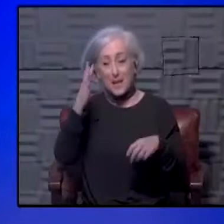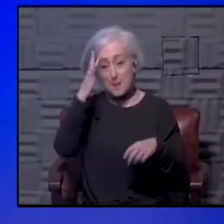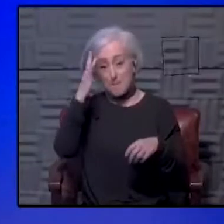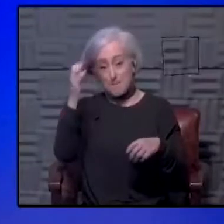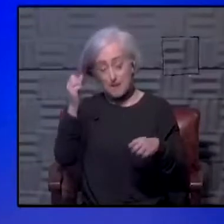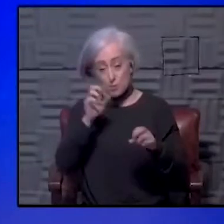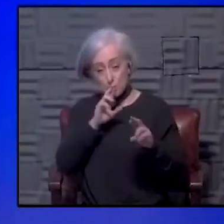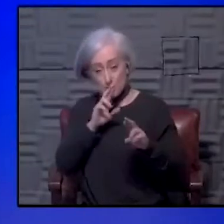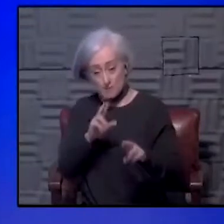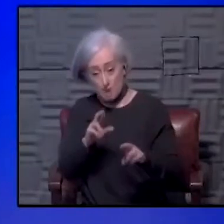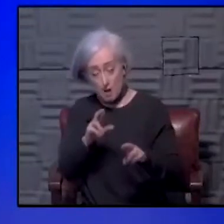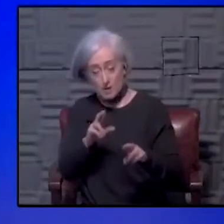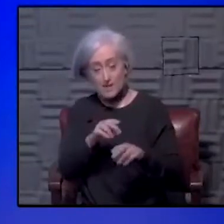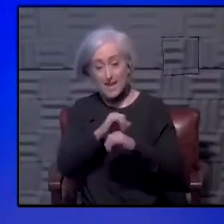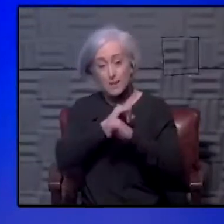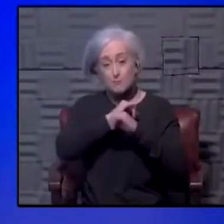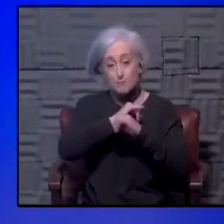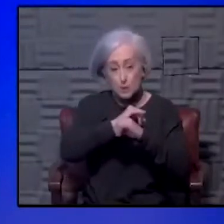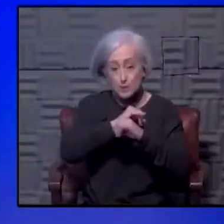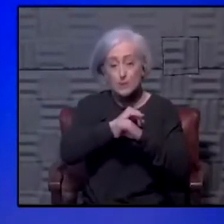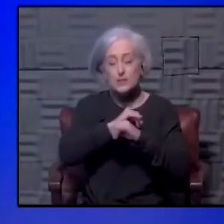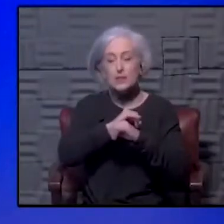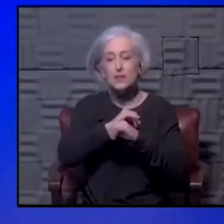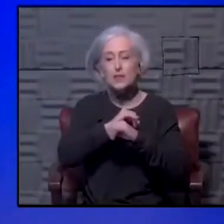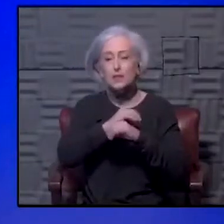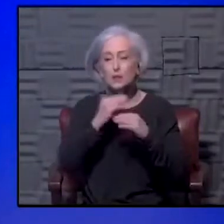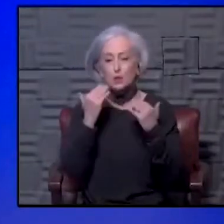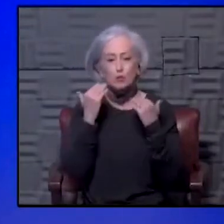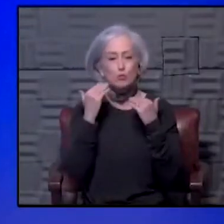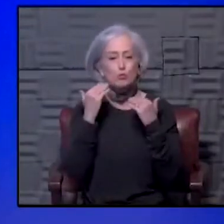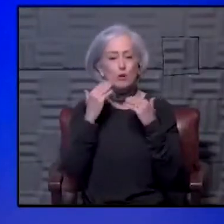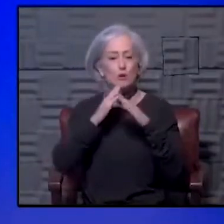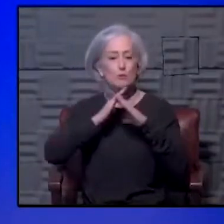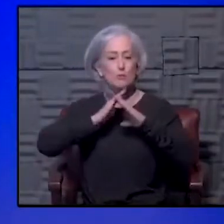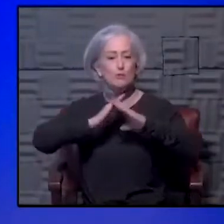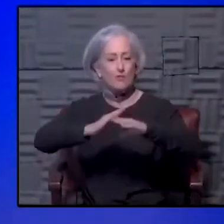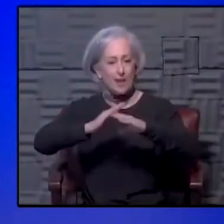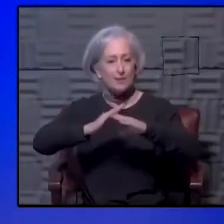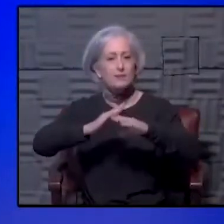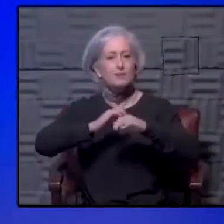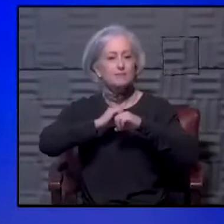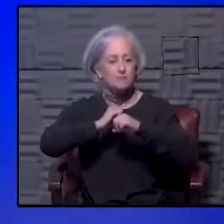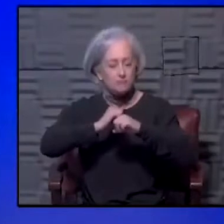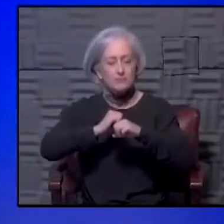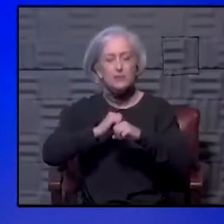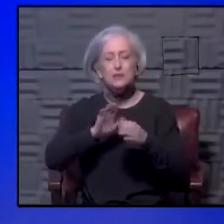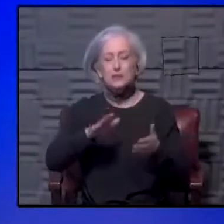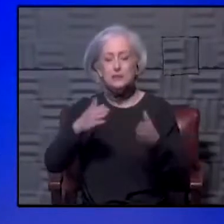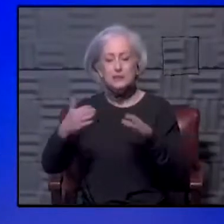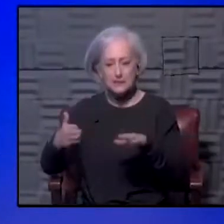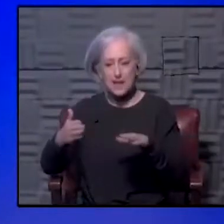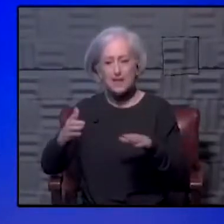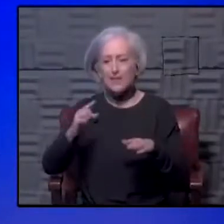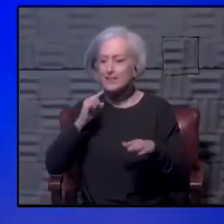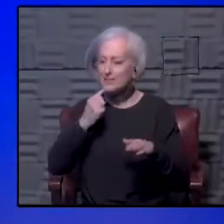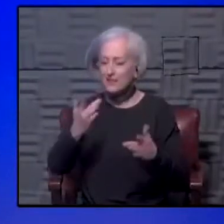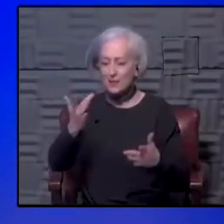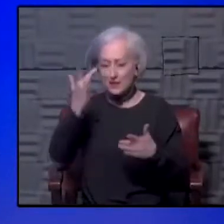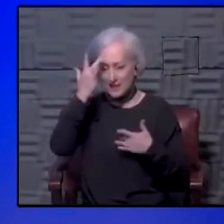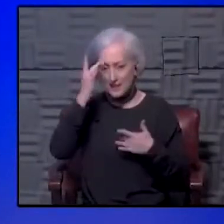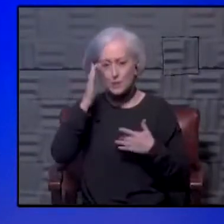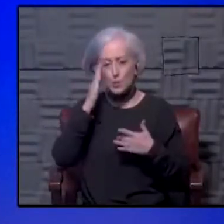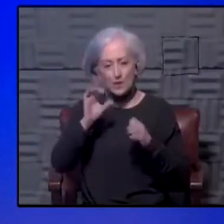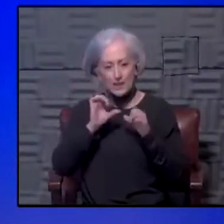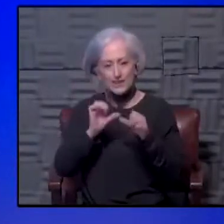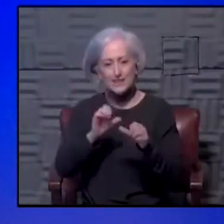immunity to prevent severe illness and death will last, you know, at least a year. But we do anticipate at some point some kind of booster.